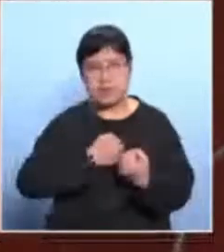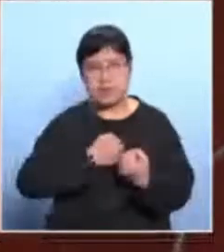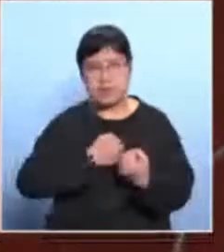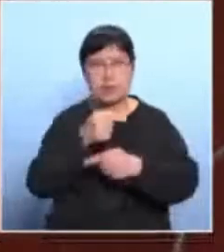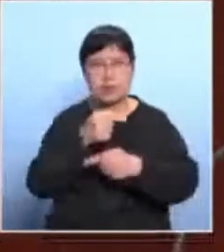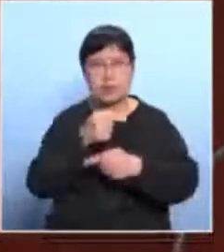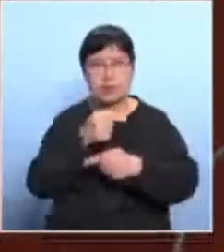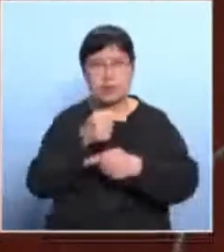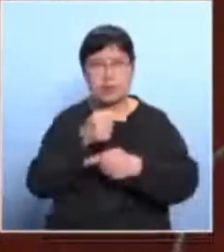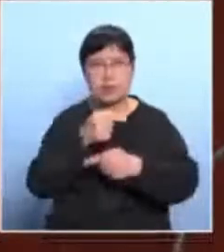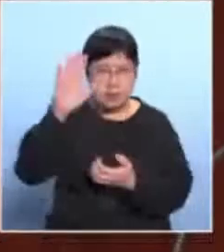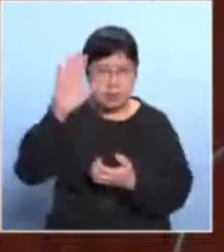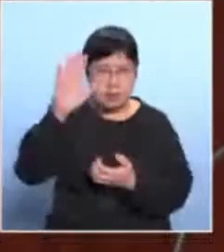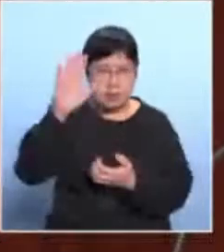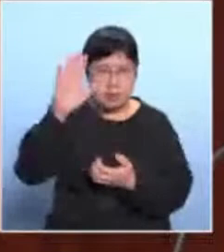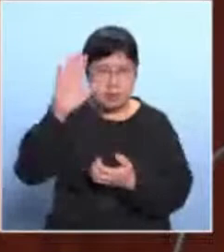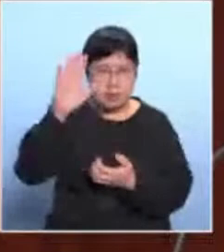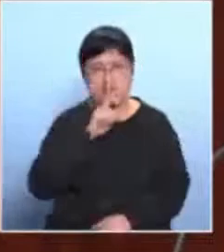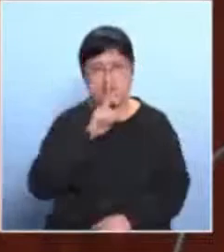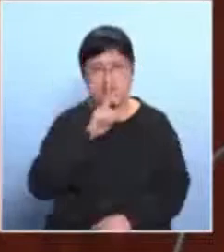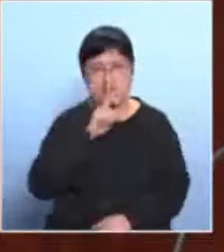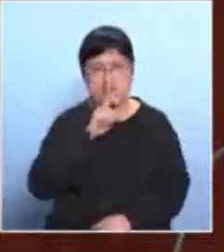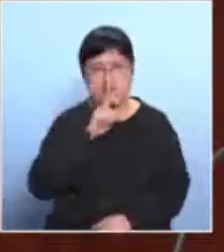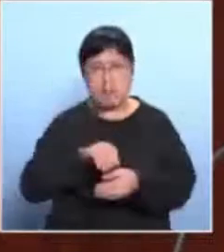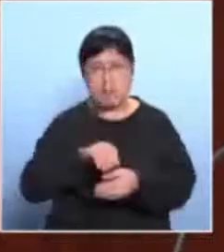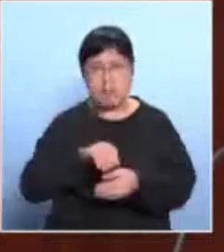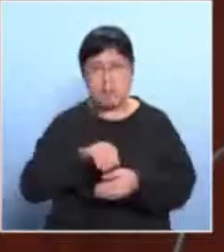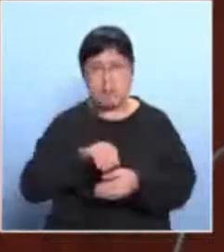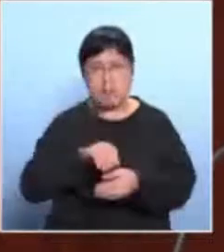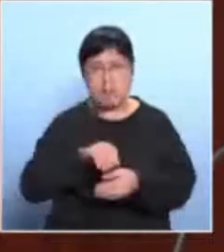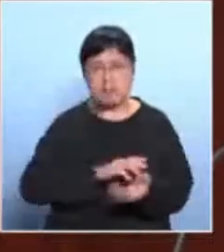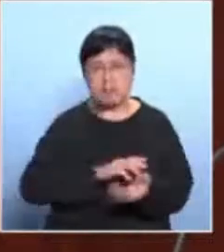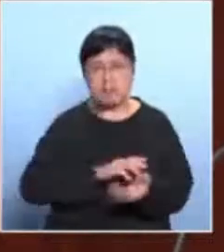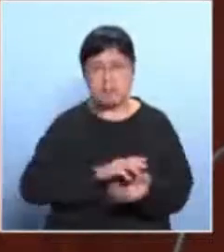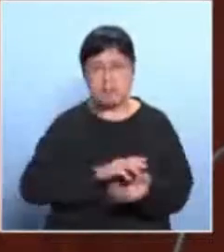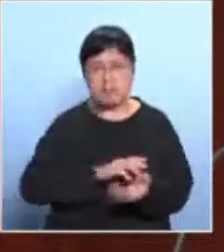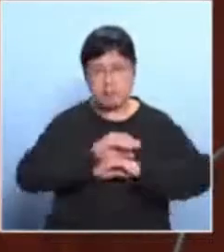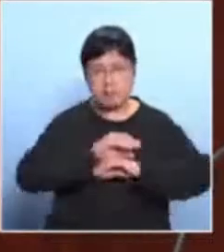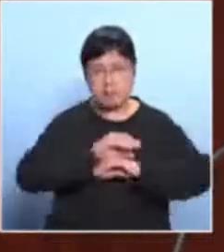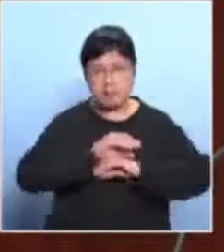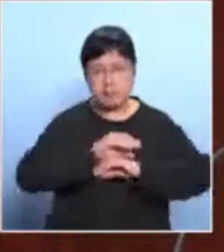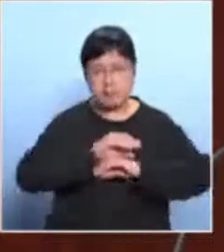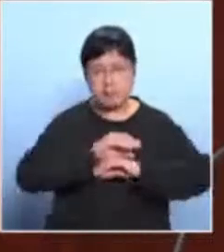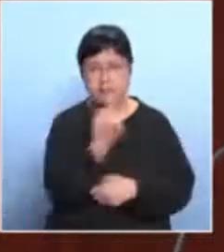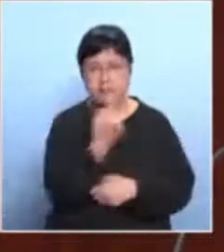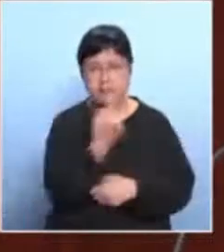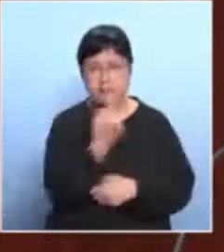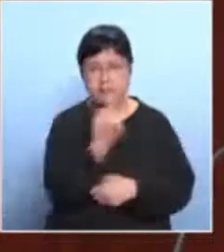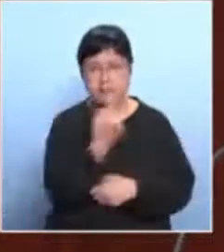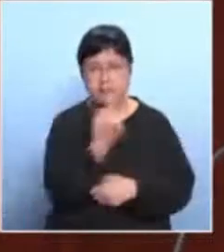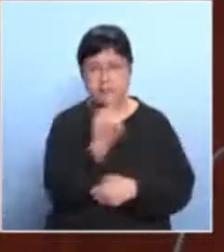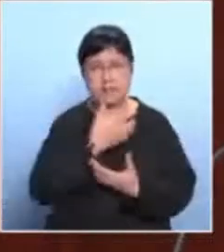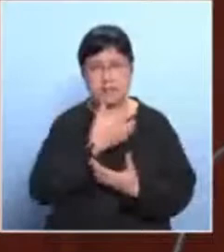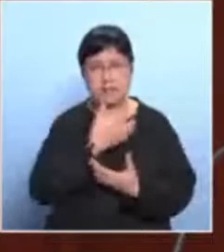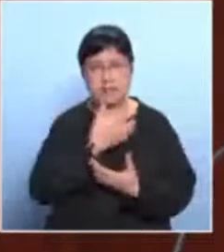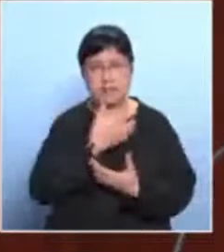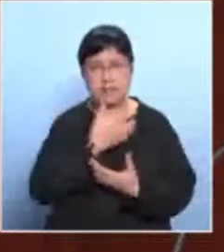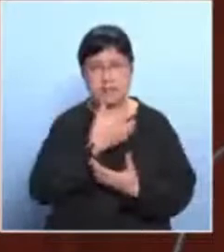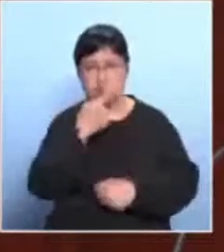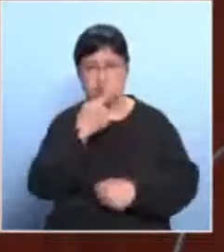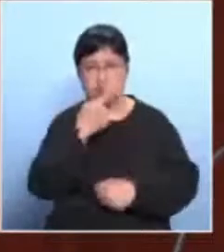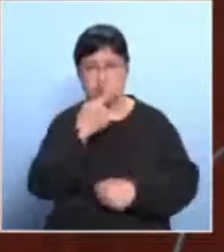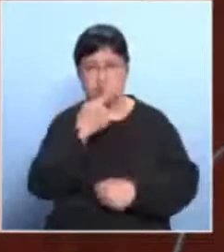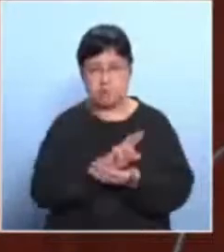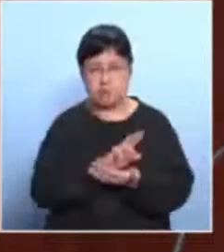healthcare information infrastructure over the next 5 years. We aim to develop a personalized eHealth account for every resident